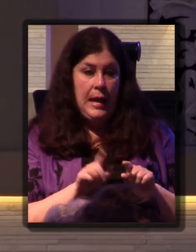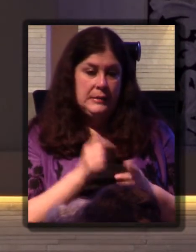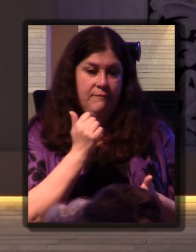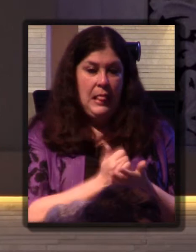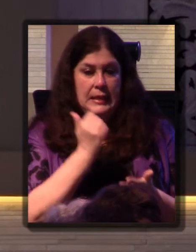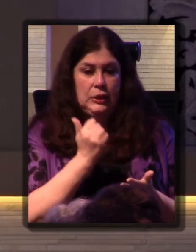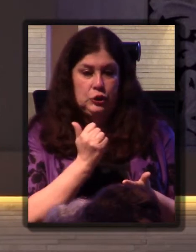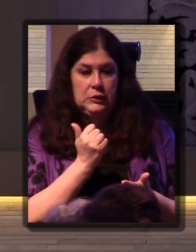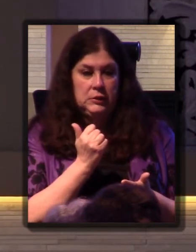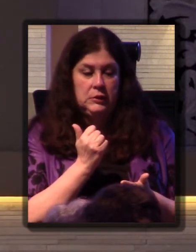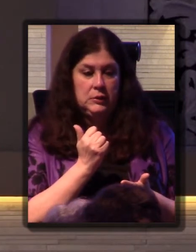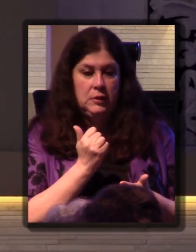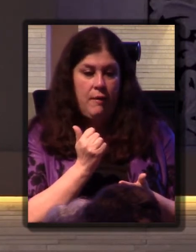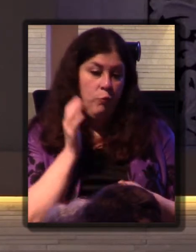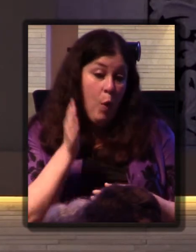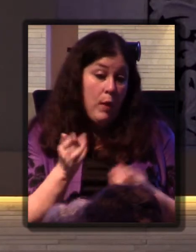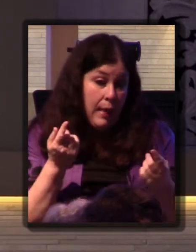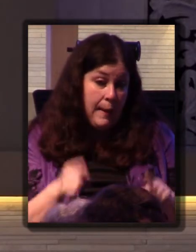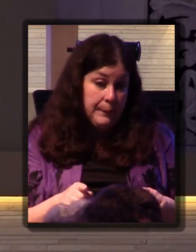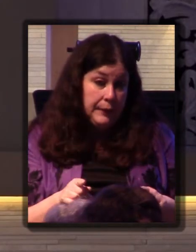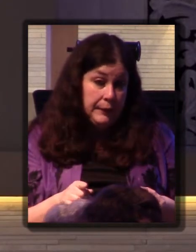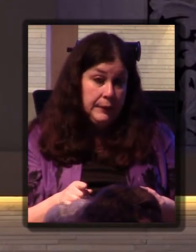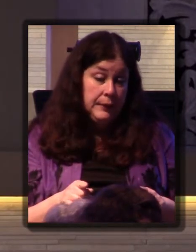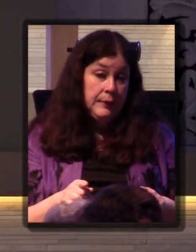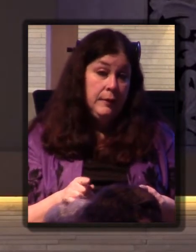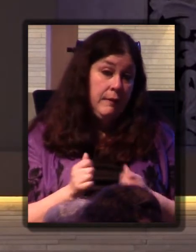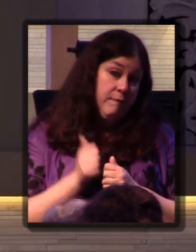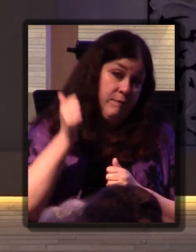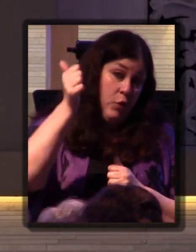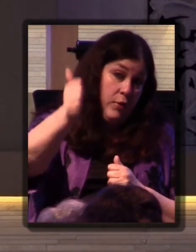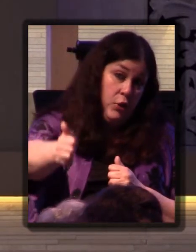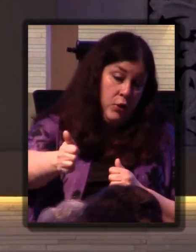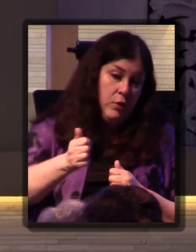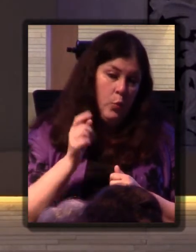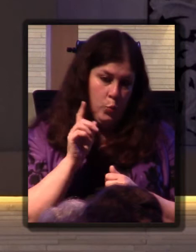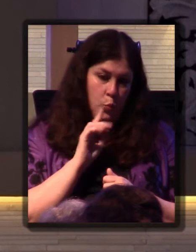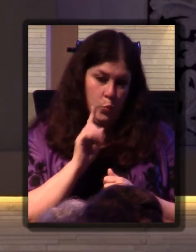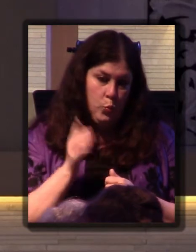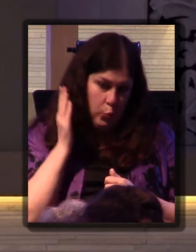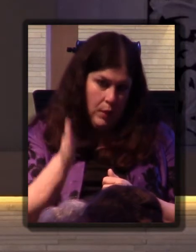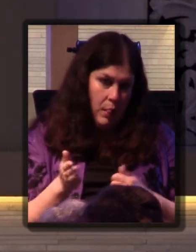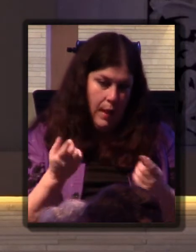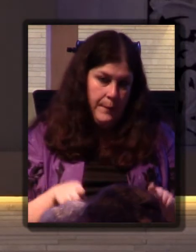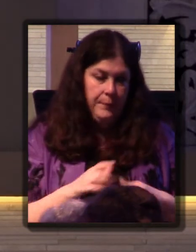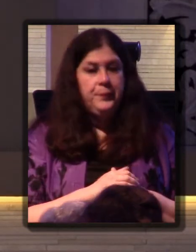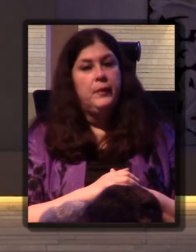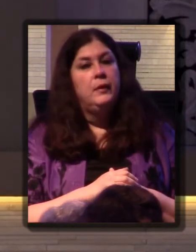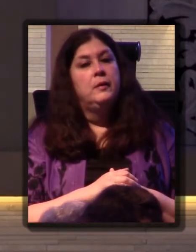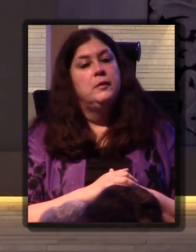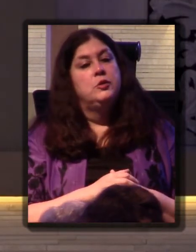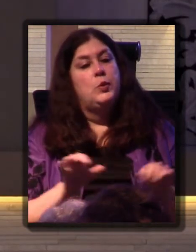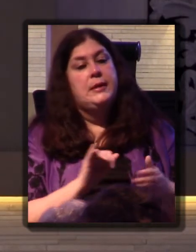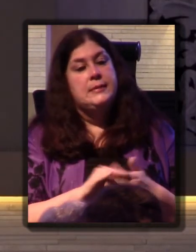as a validation that what will take place further down the road will in fact take place.